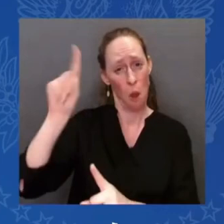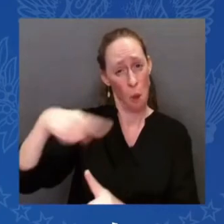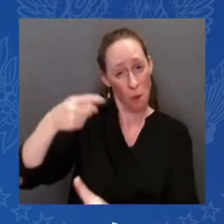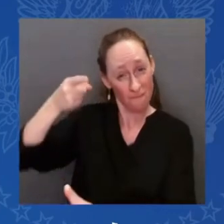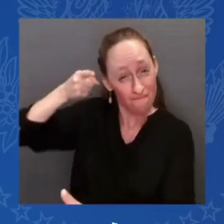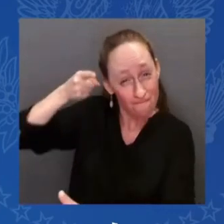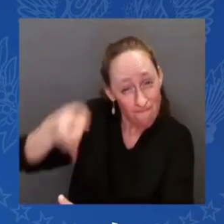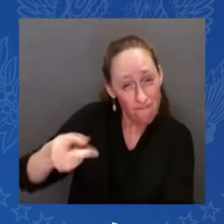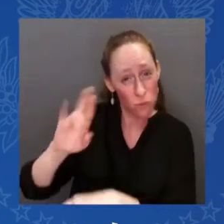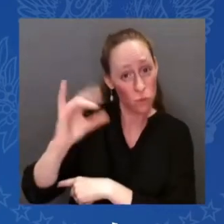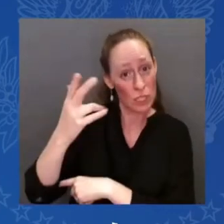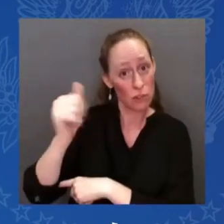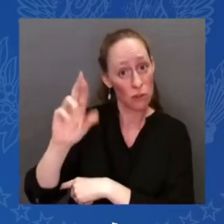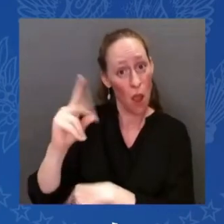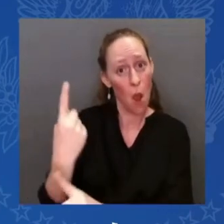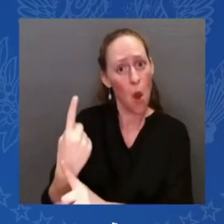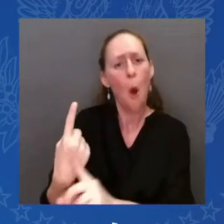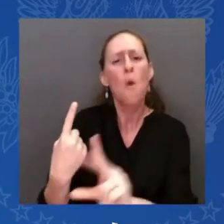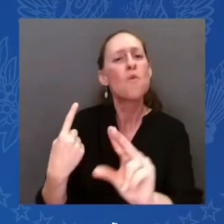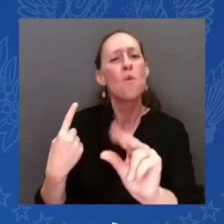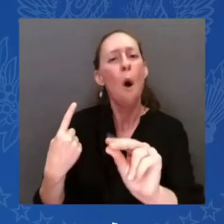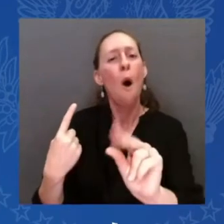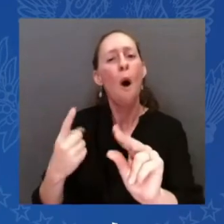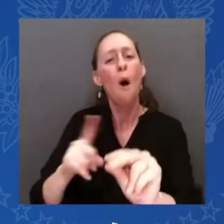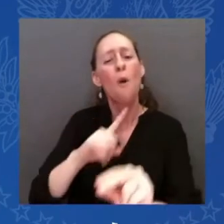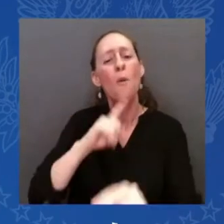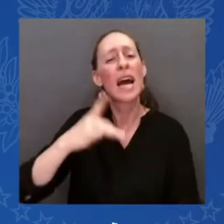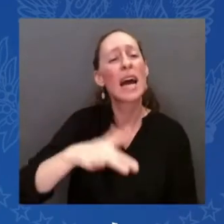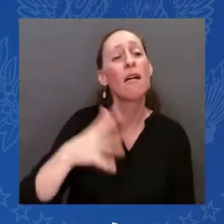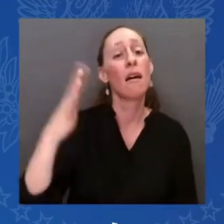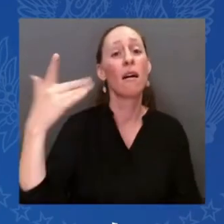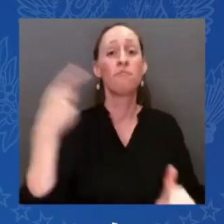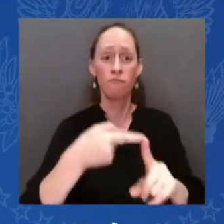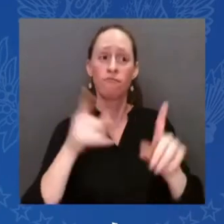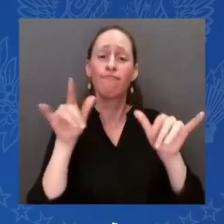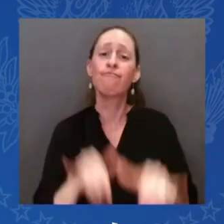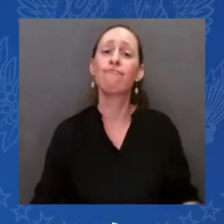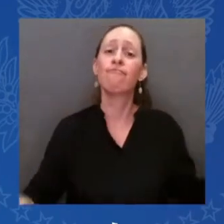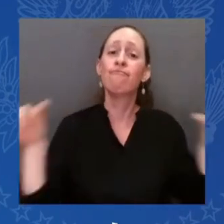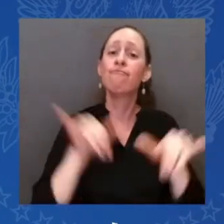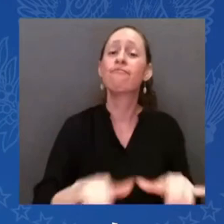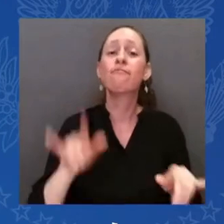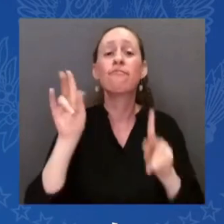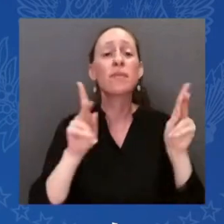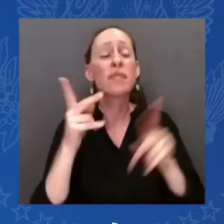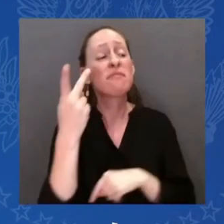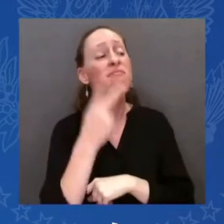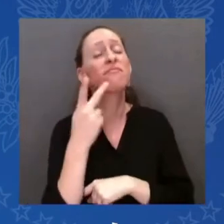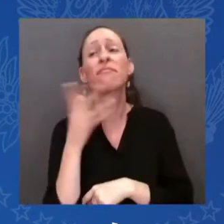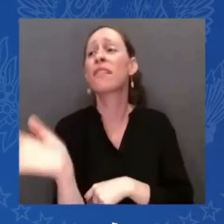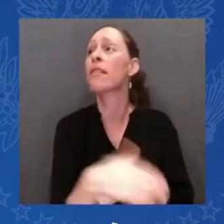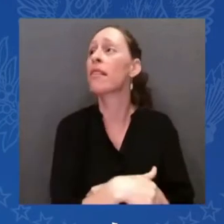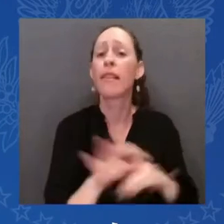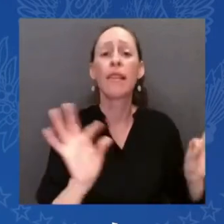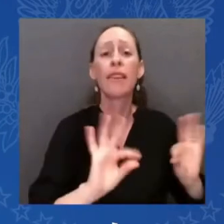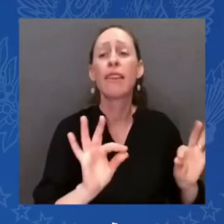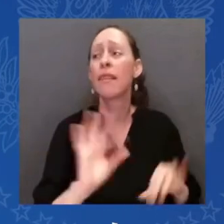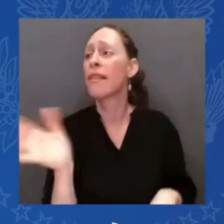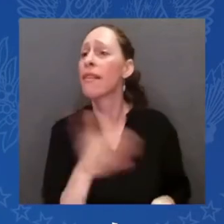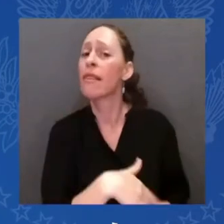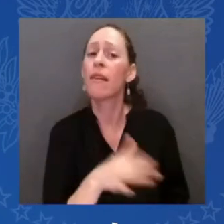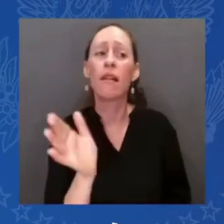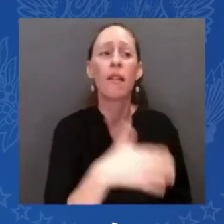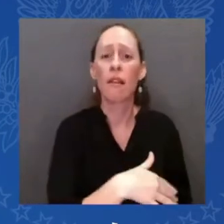underestimated, but reached for a dream anyway. It's about sacrifice and love and partnership. How